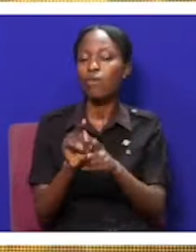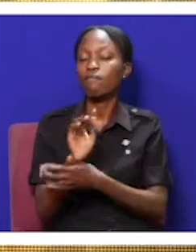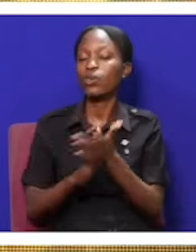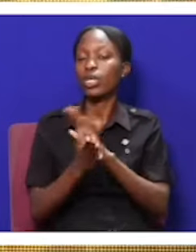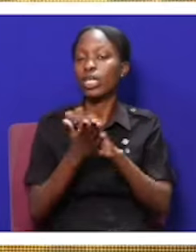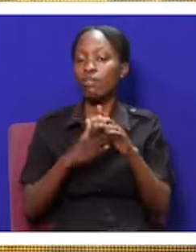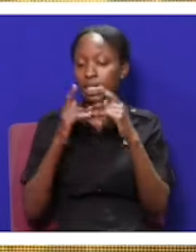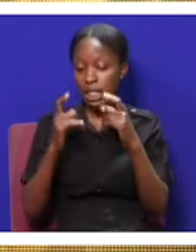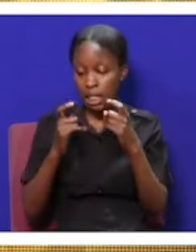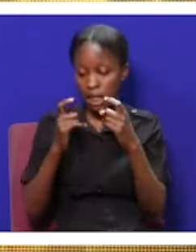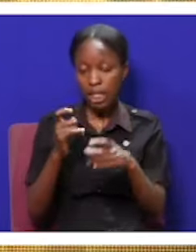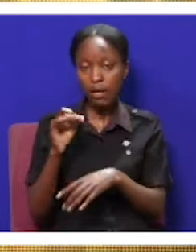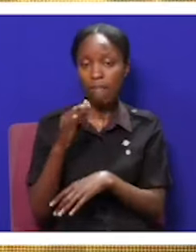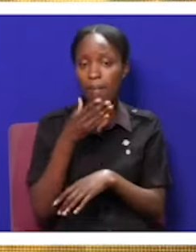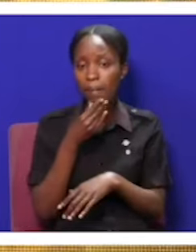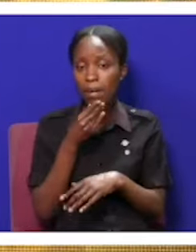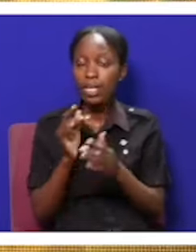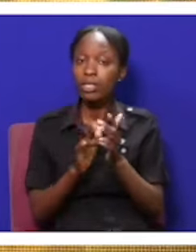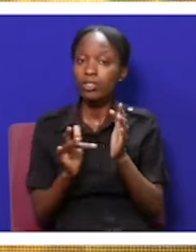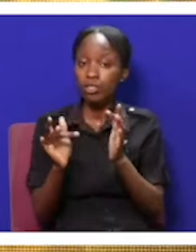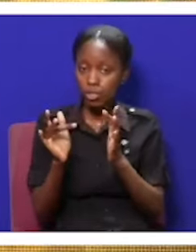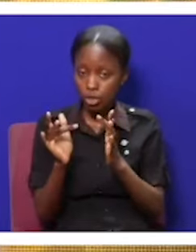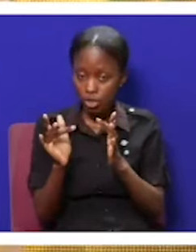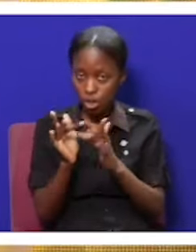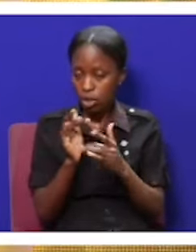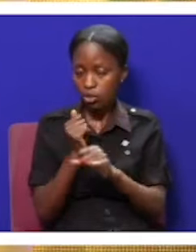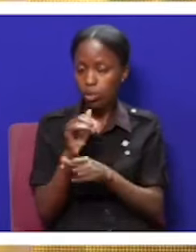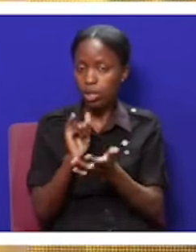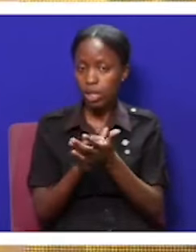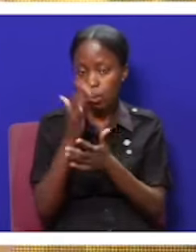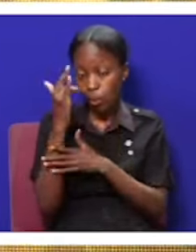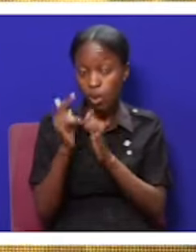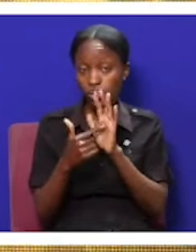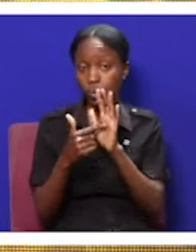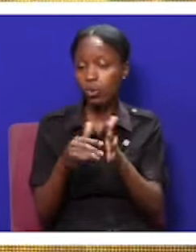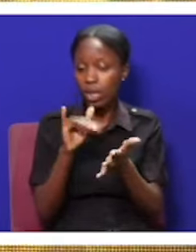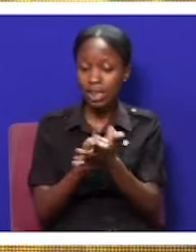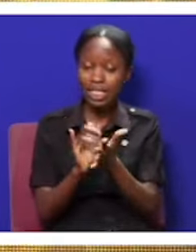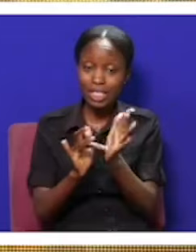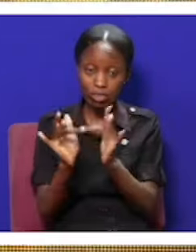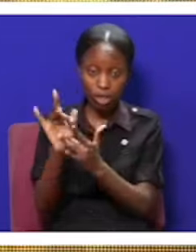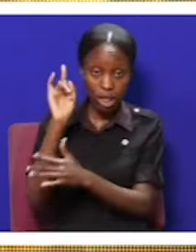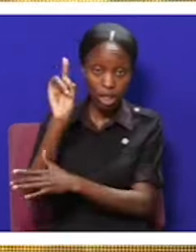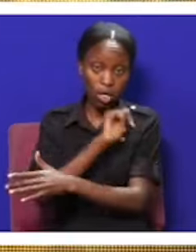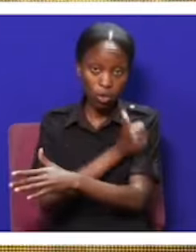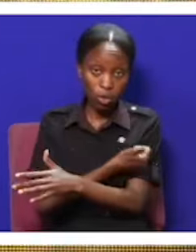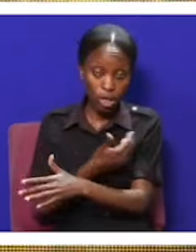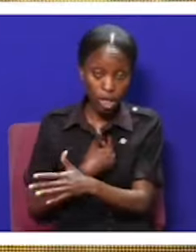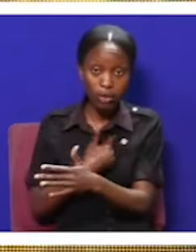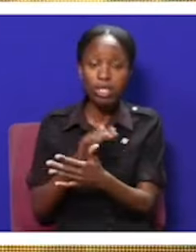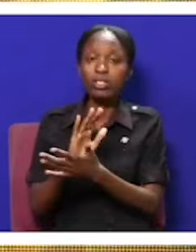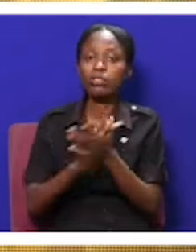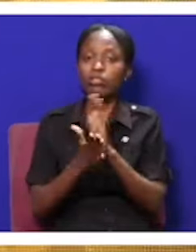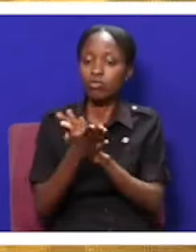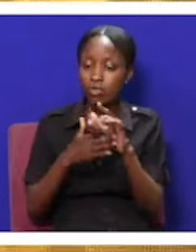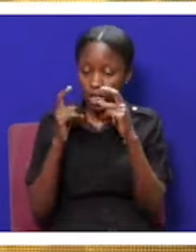sin. And Jesus did this to prove that he has authority to forgive